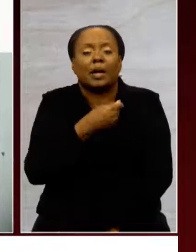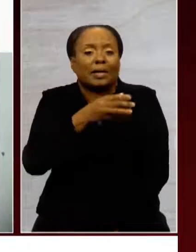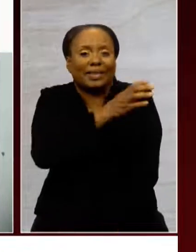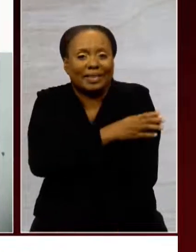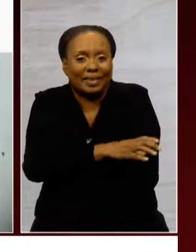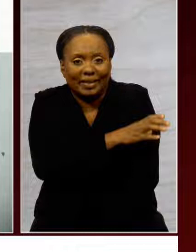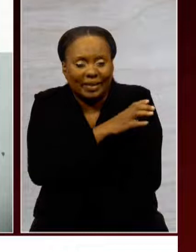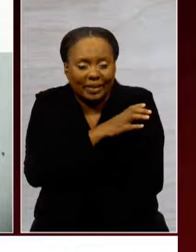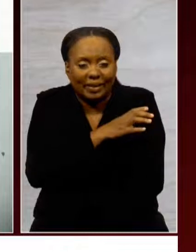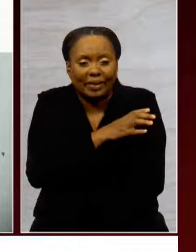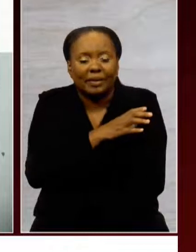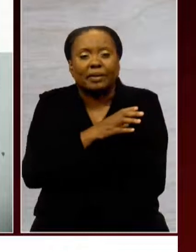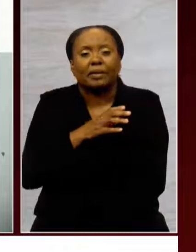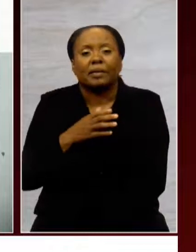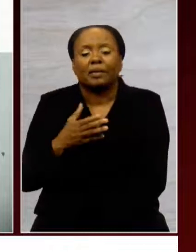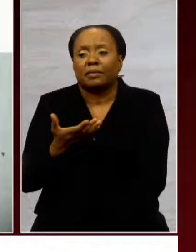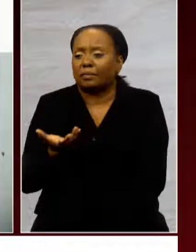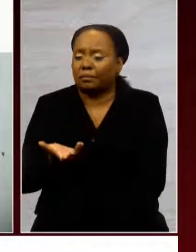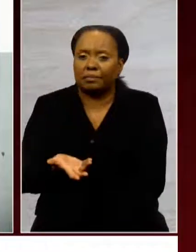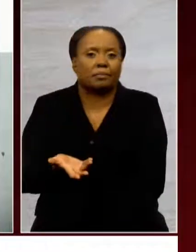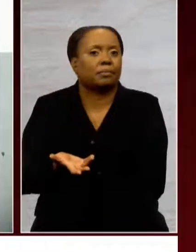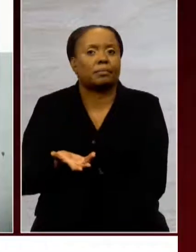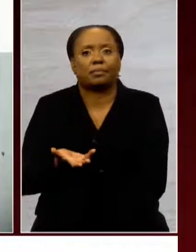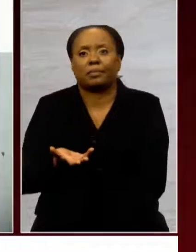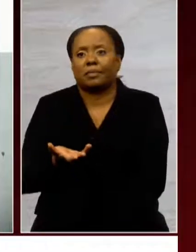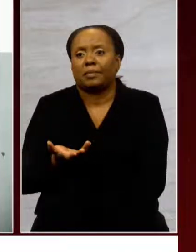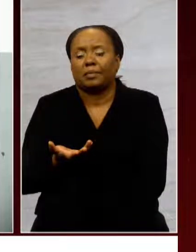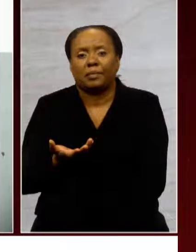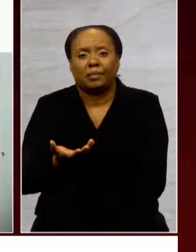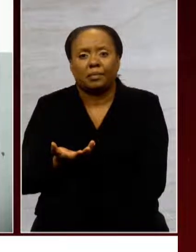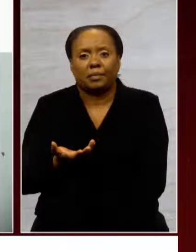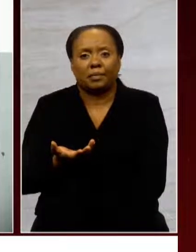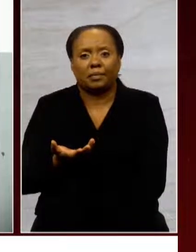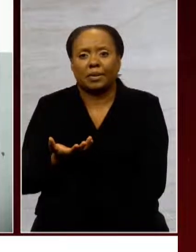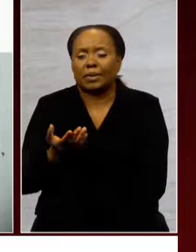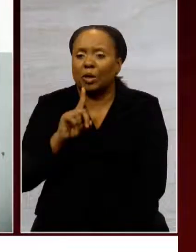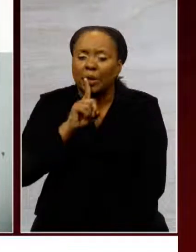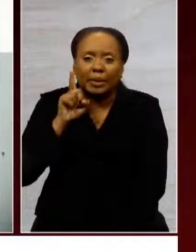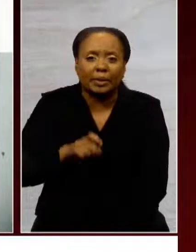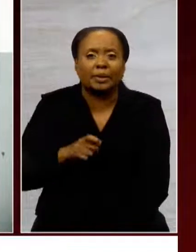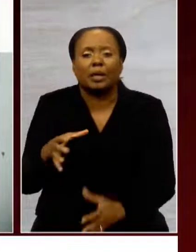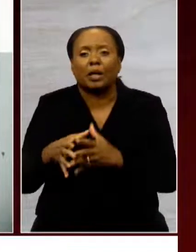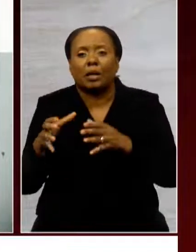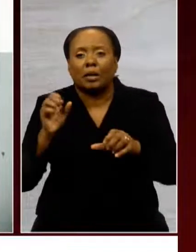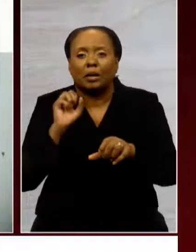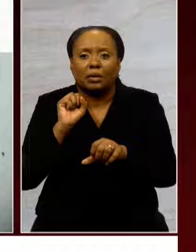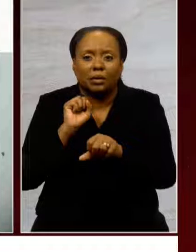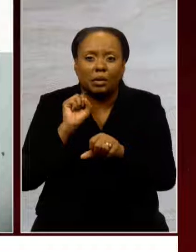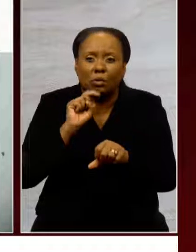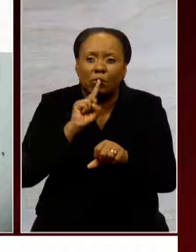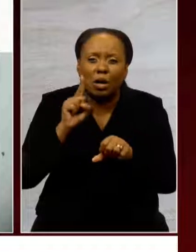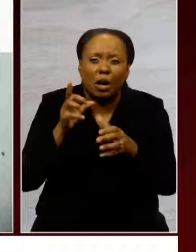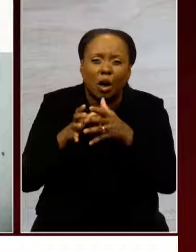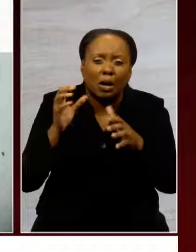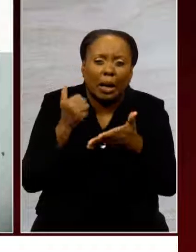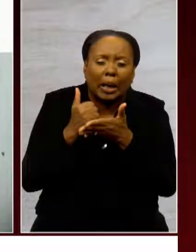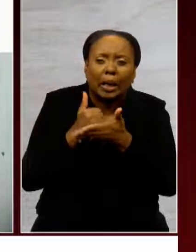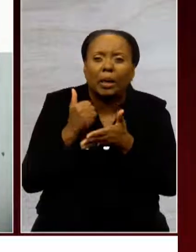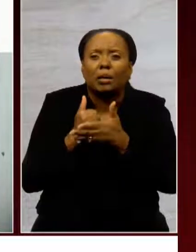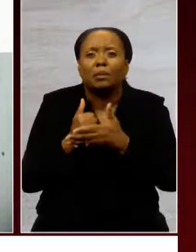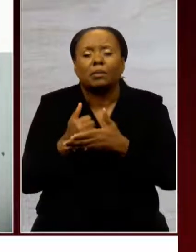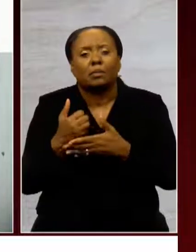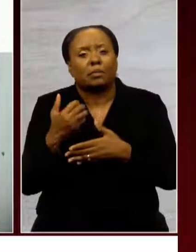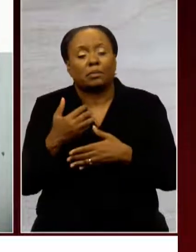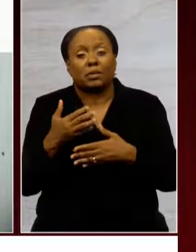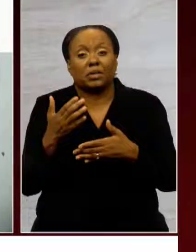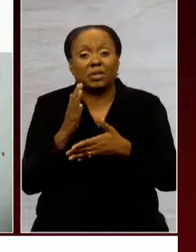polyclinics and things at those kind of institutions that you really need the help there, especially to the young nurses.